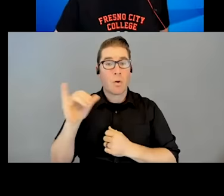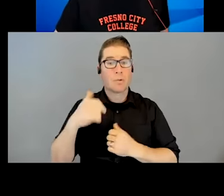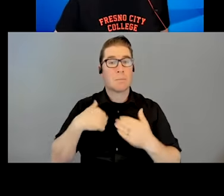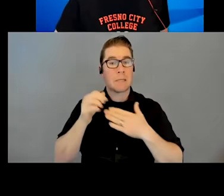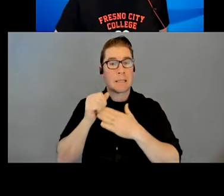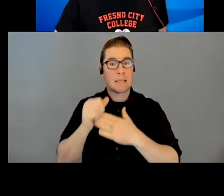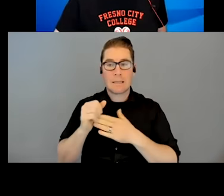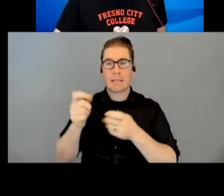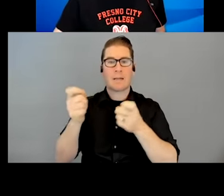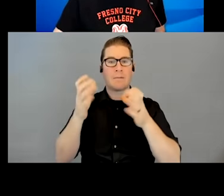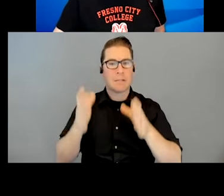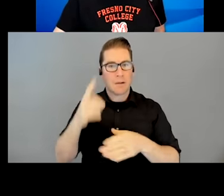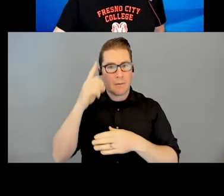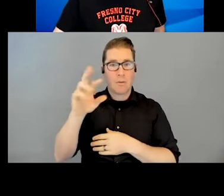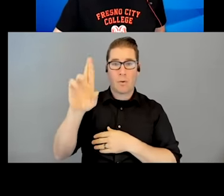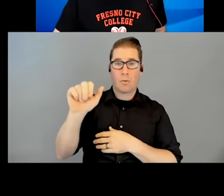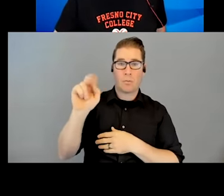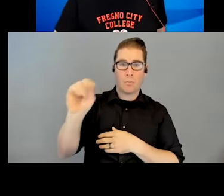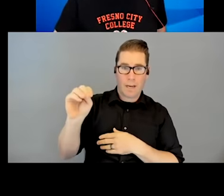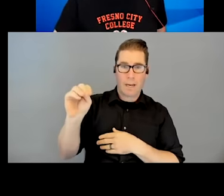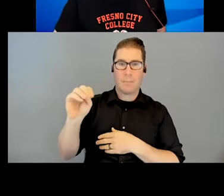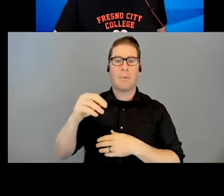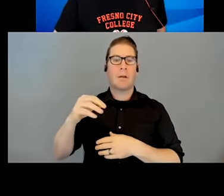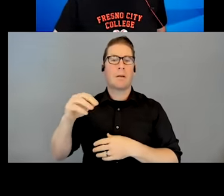facilitator for the RAM Racial Equity Lab.